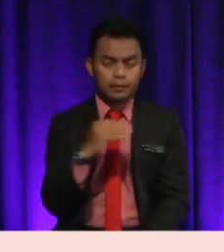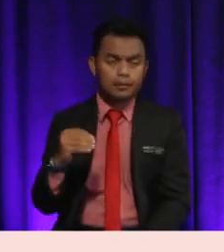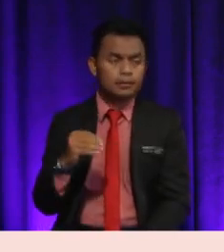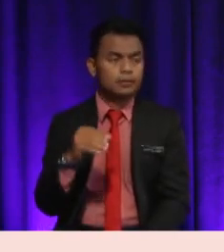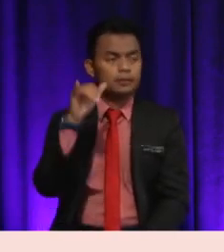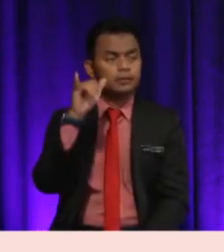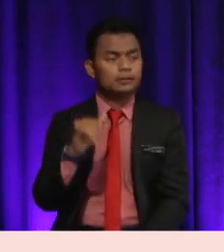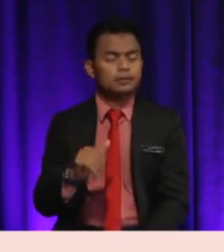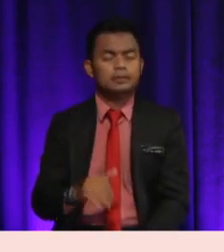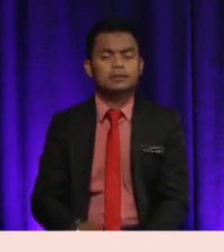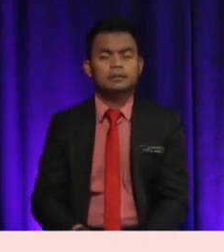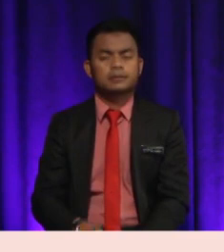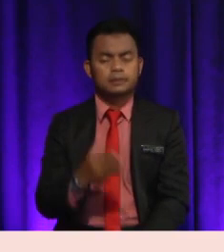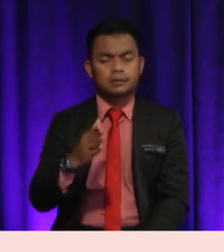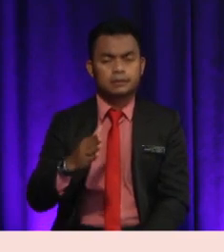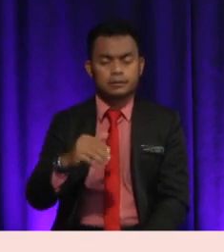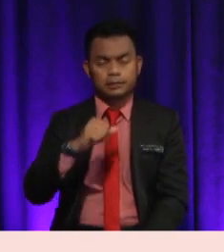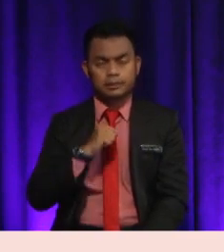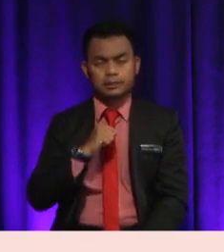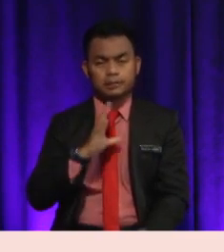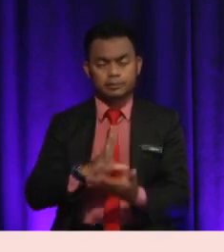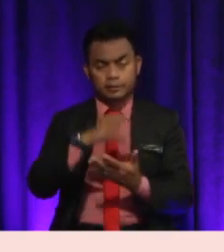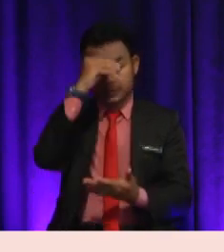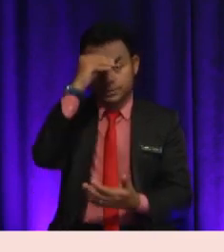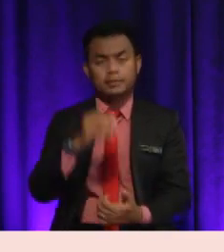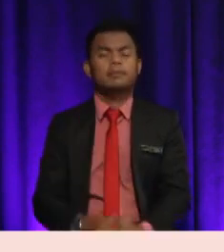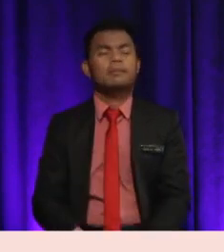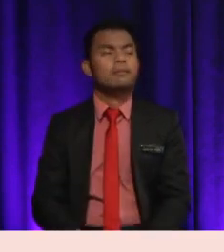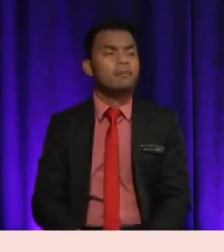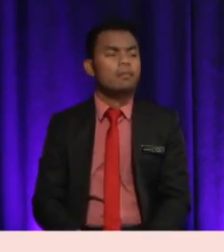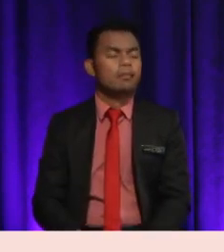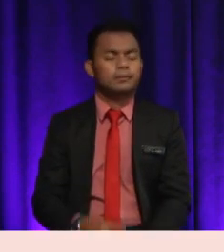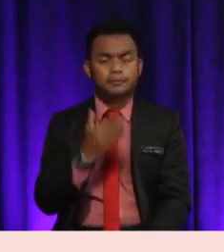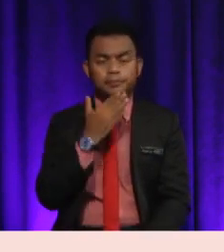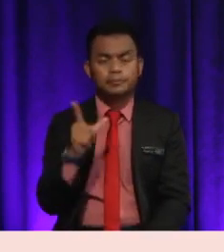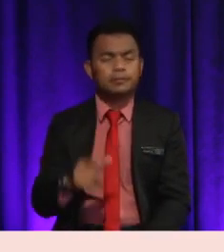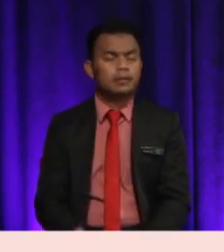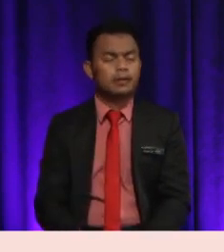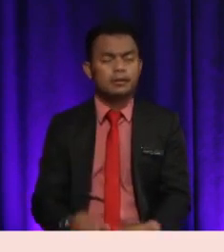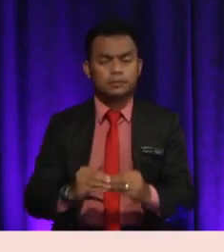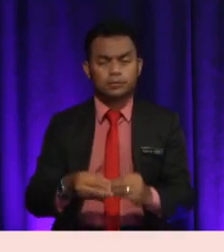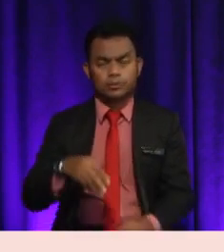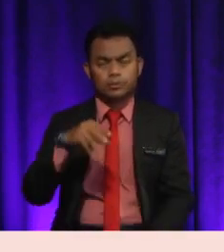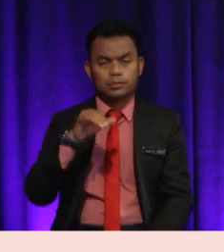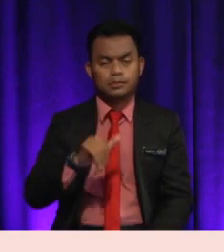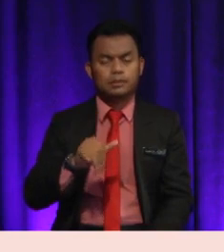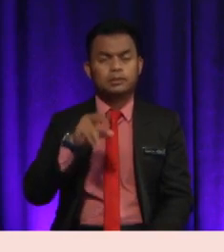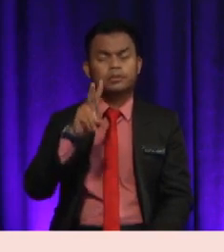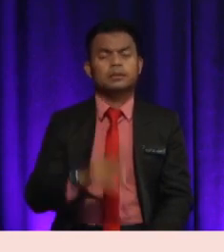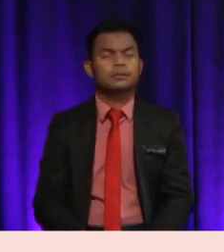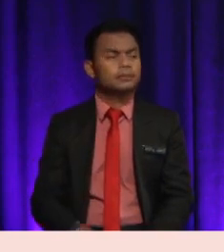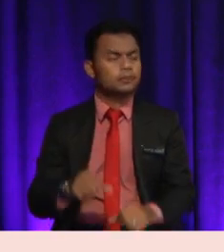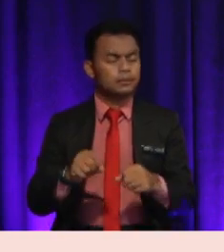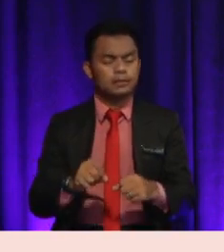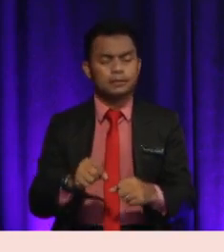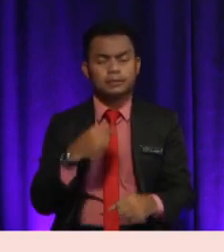she somehow learns looking at things through different perspective. Okay, for the next part, can I get someone to read